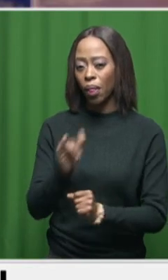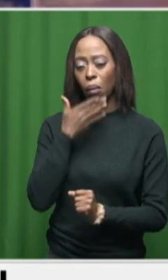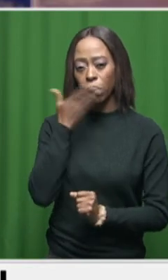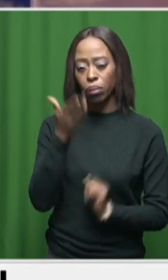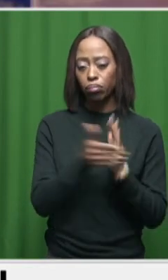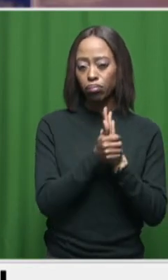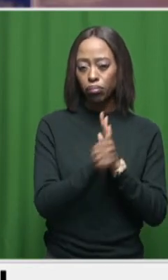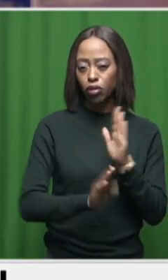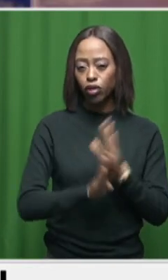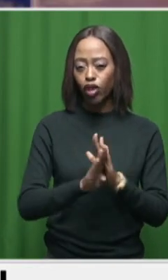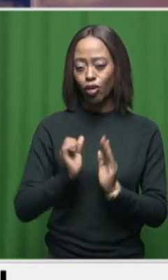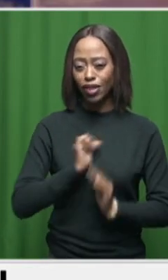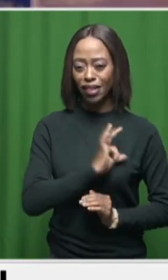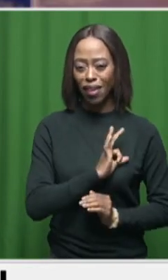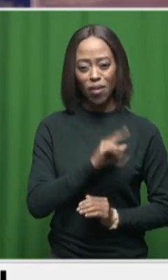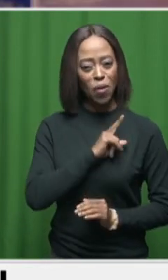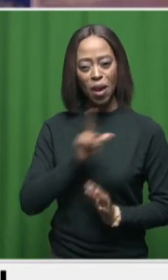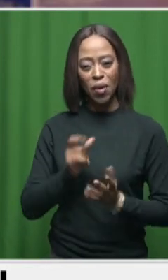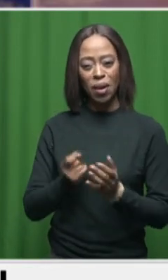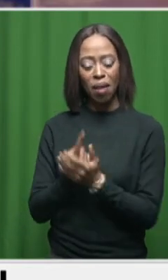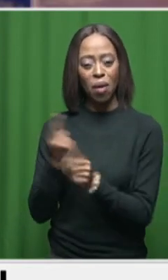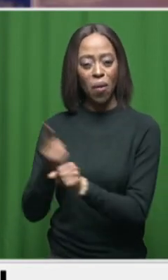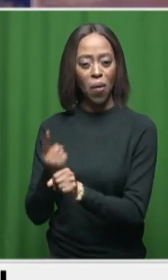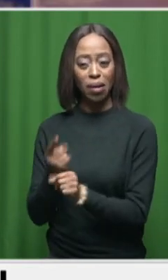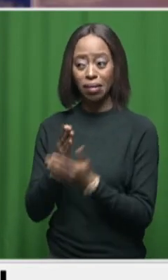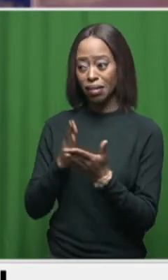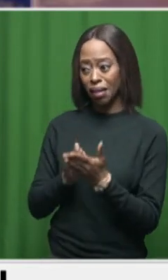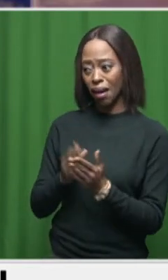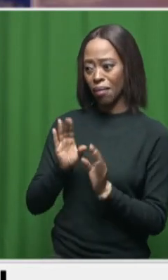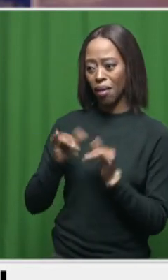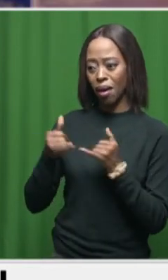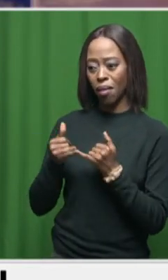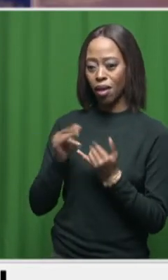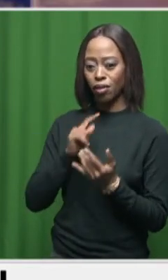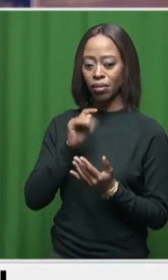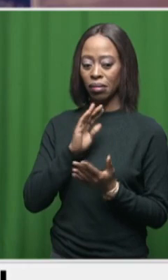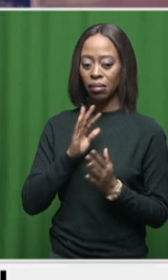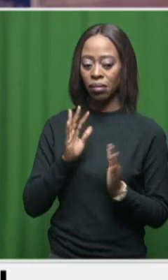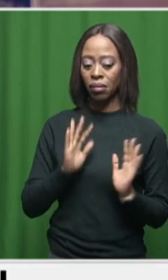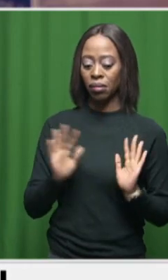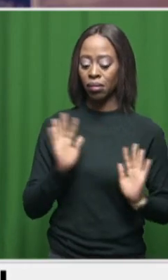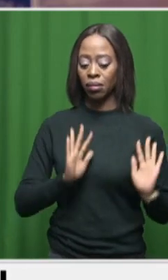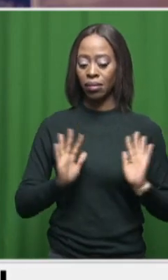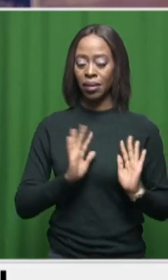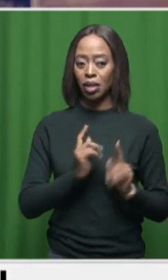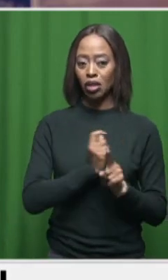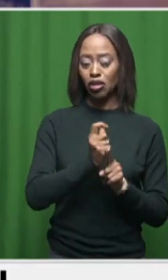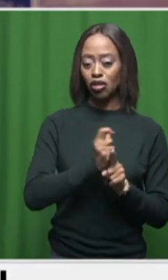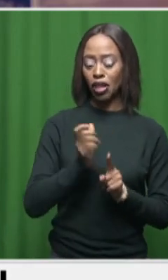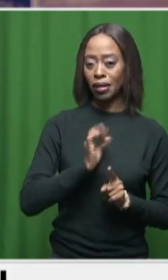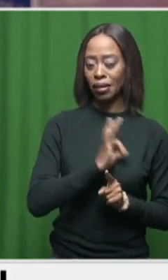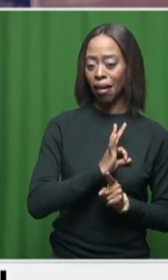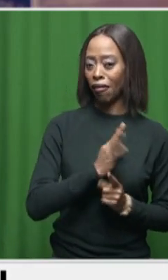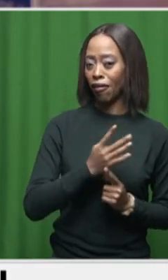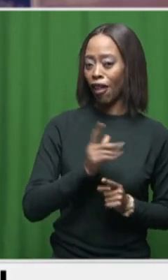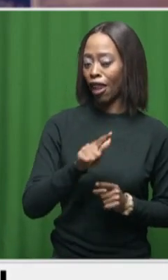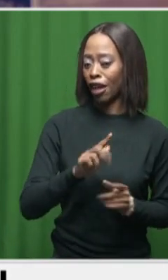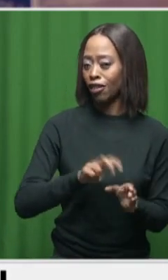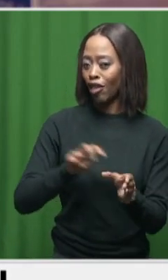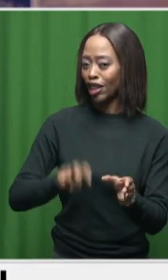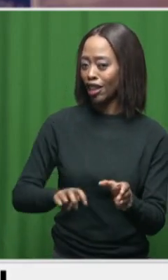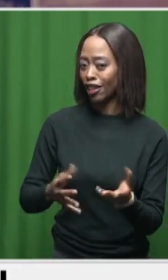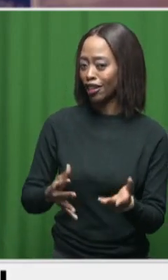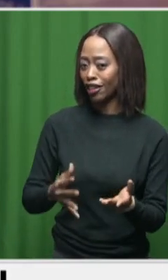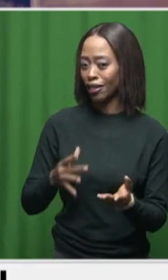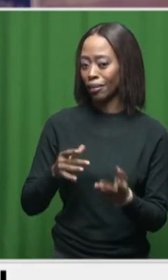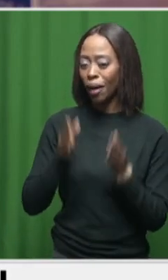and reskilling of staff. Is it because some companies are wary of, training their own labor resources, in